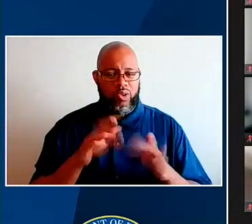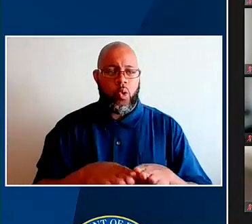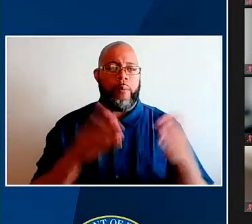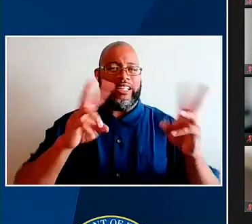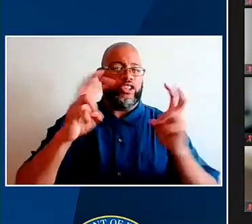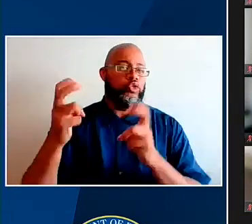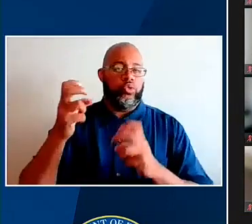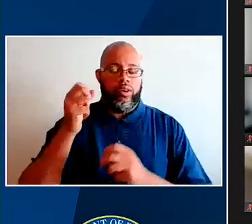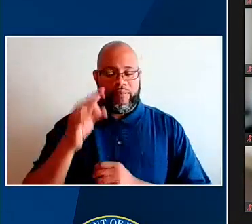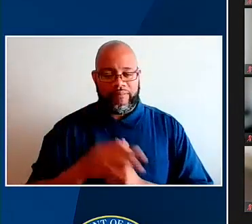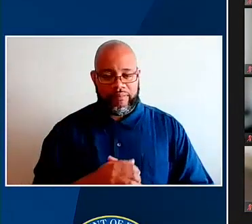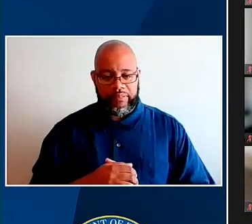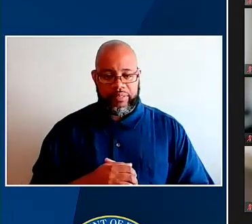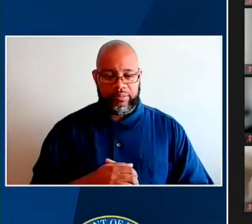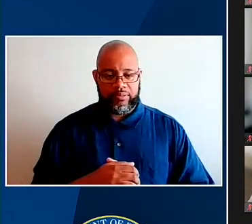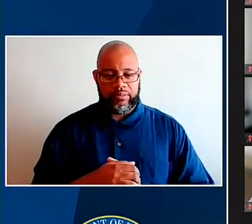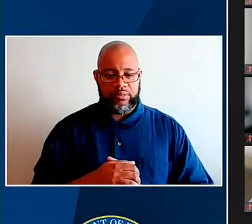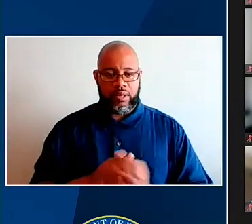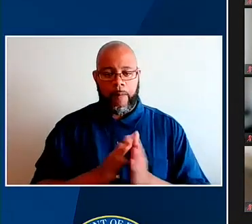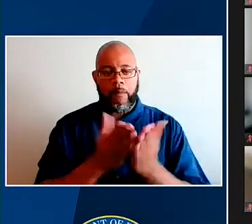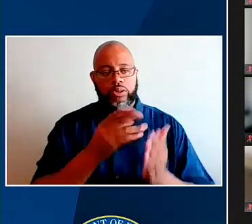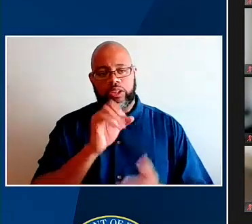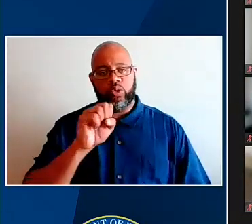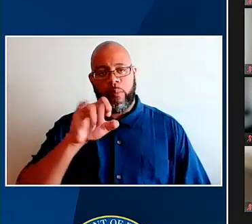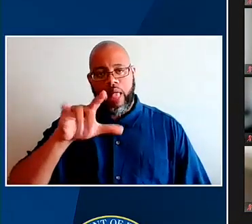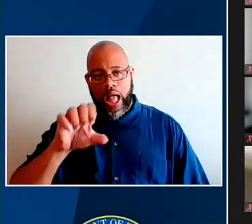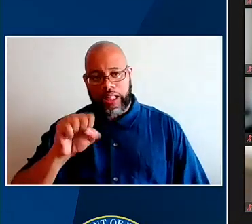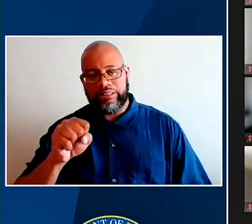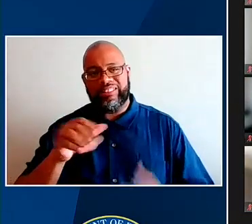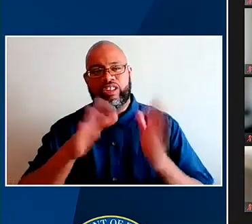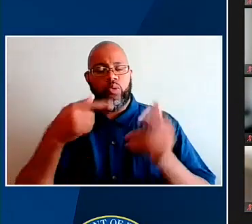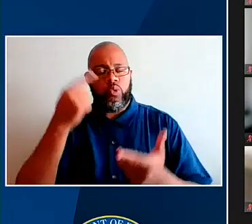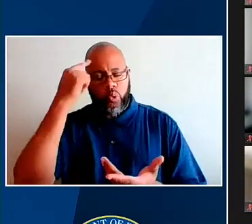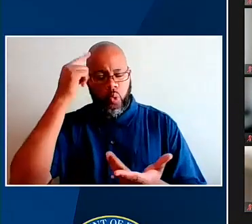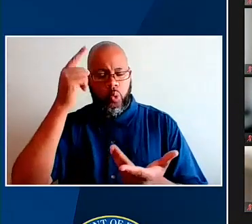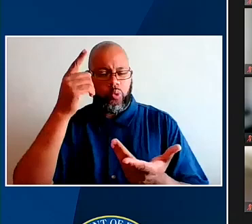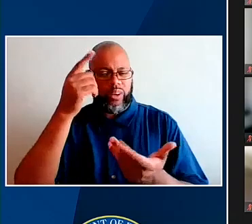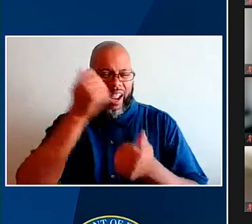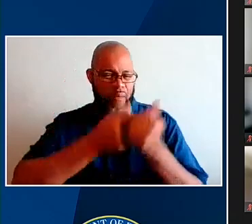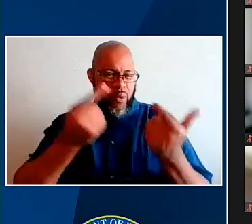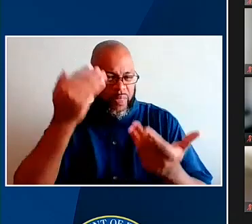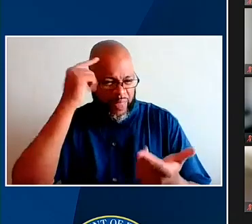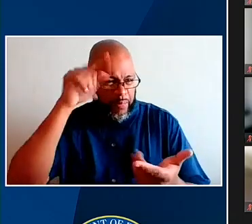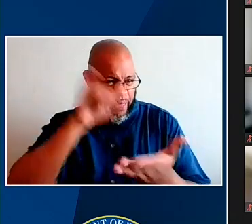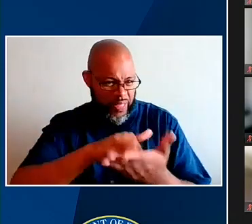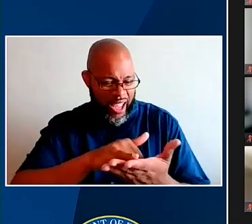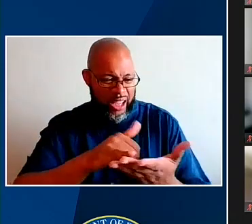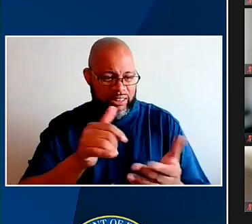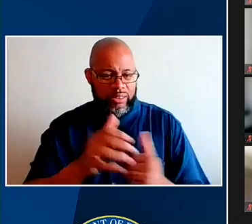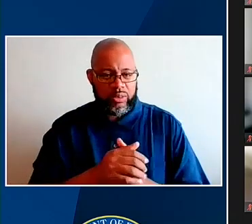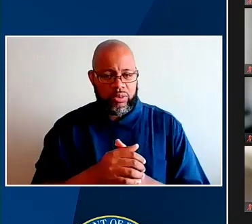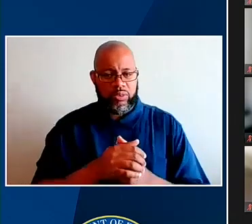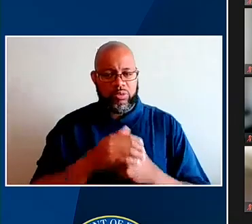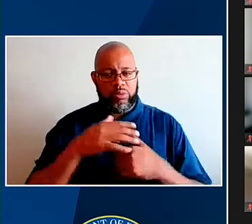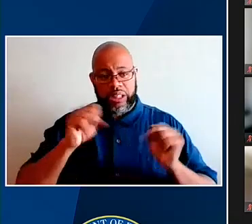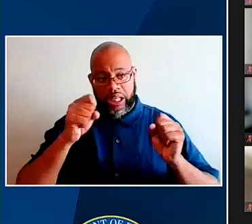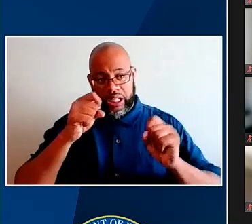of books and supplies. Generally, I think we know where everybody stands on that, and we did take the consensus check on that.